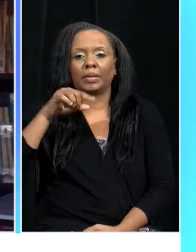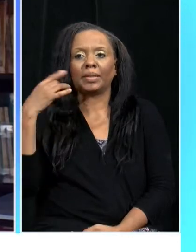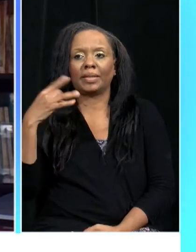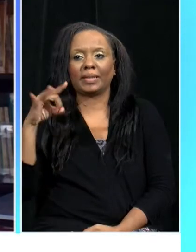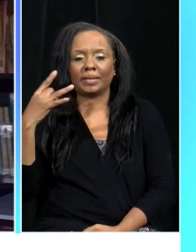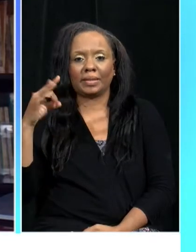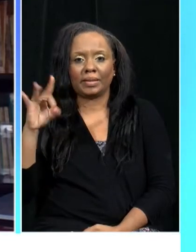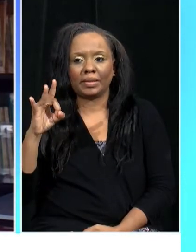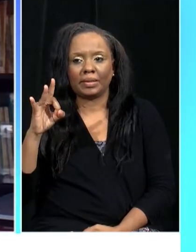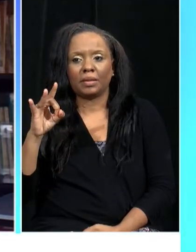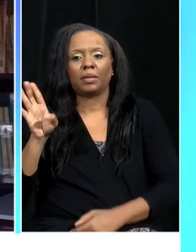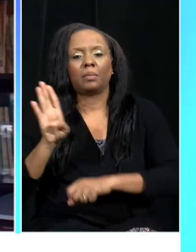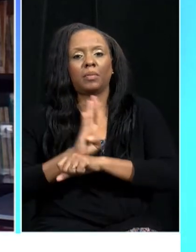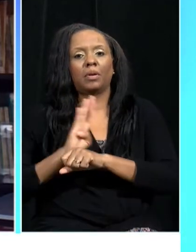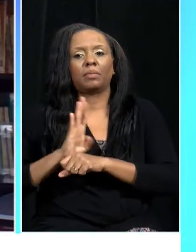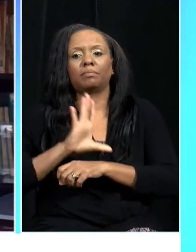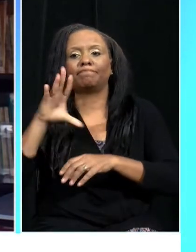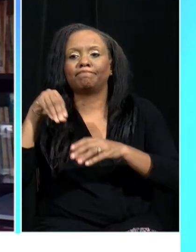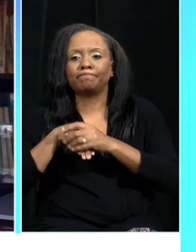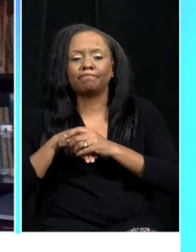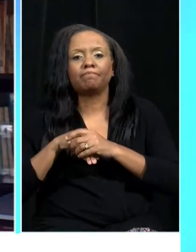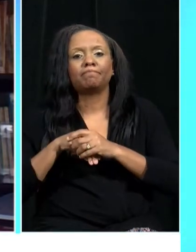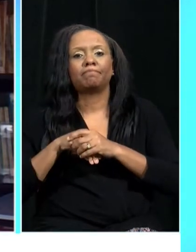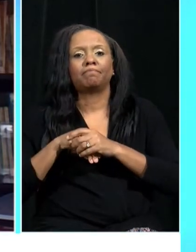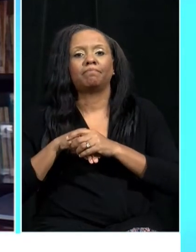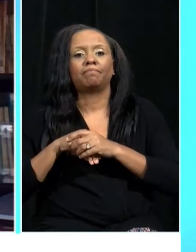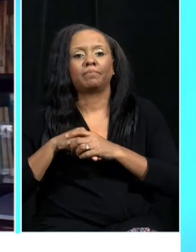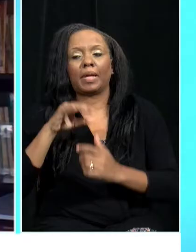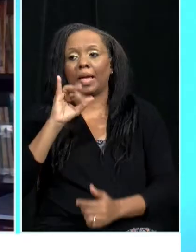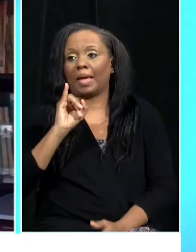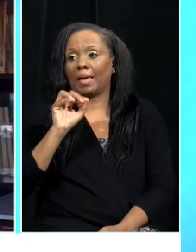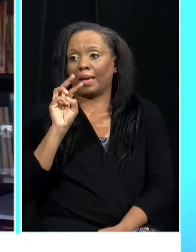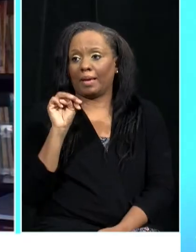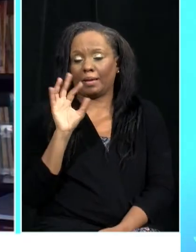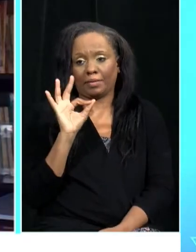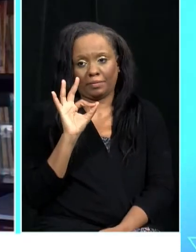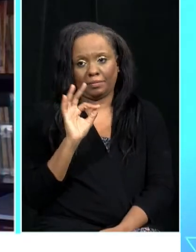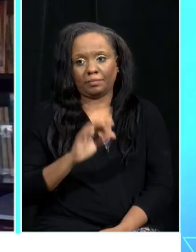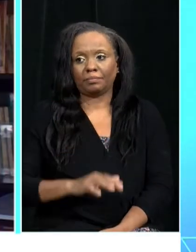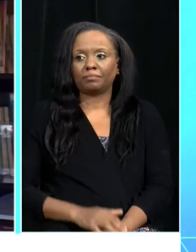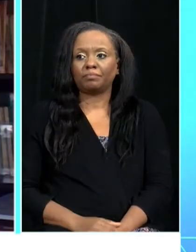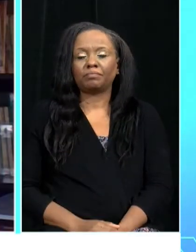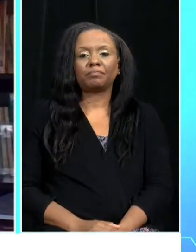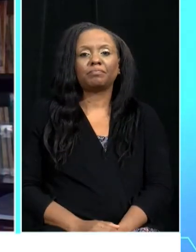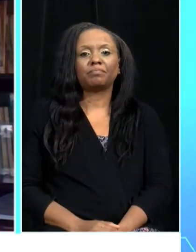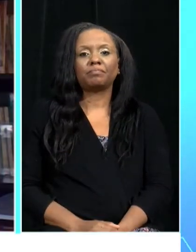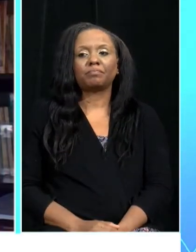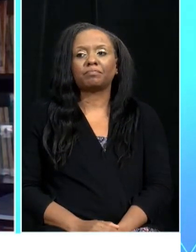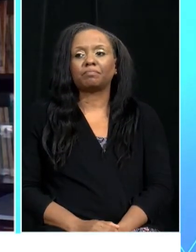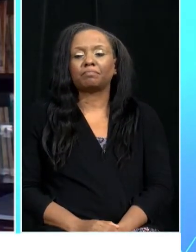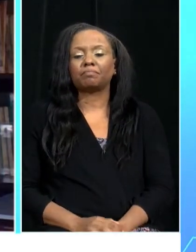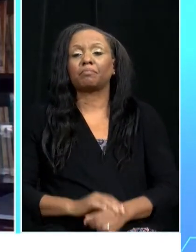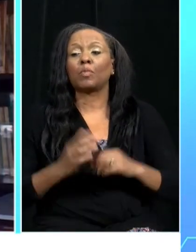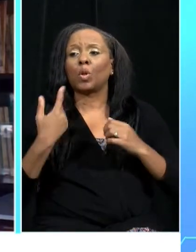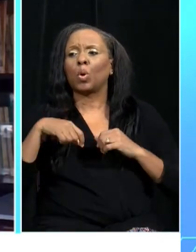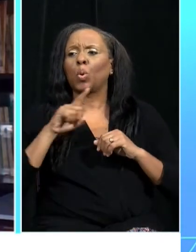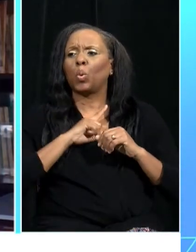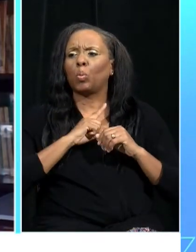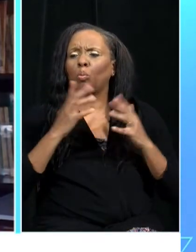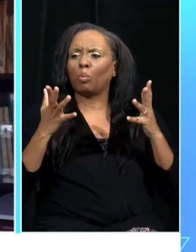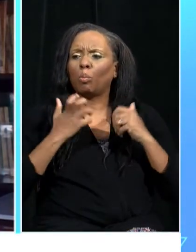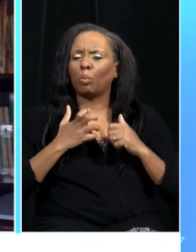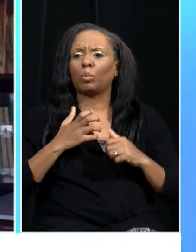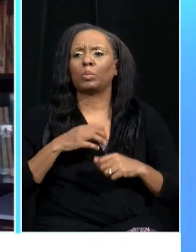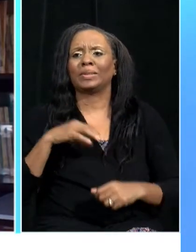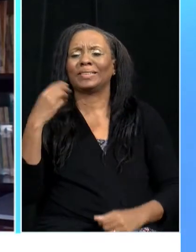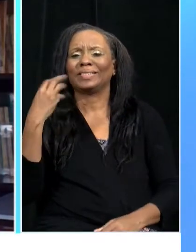anchoring that program, at the center of that program, is that the country would get to a debt to GDP ratio of 60%